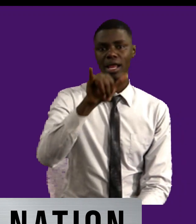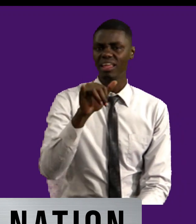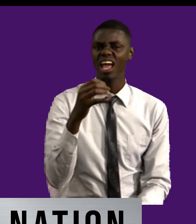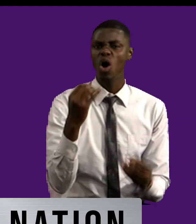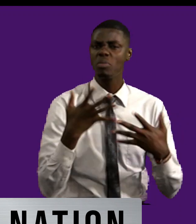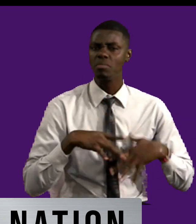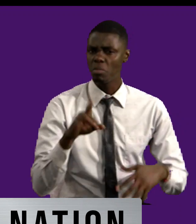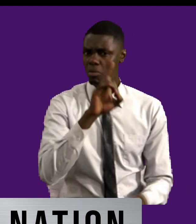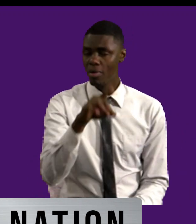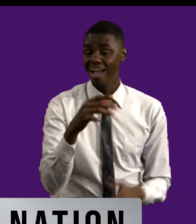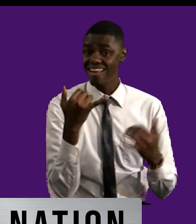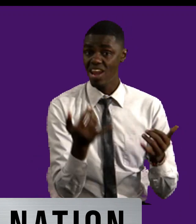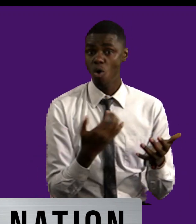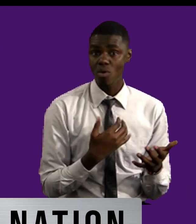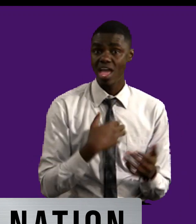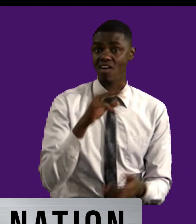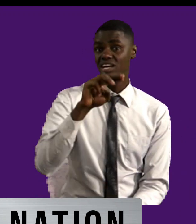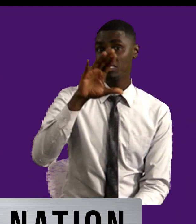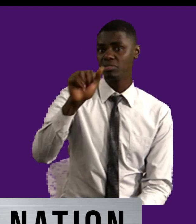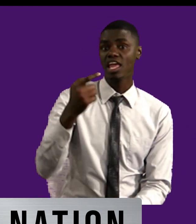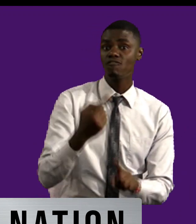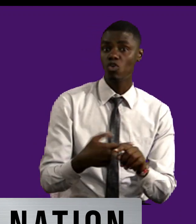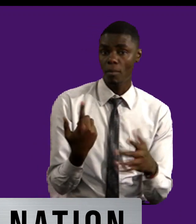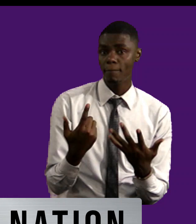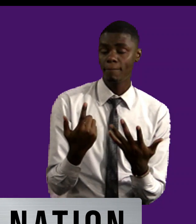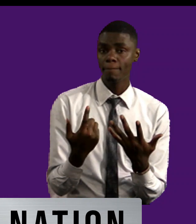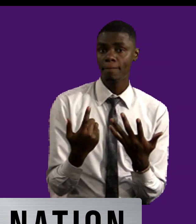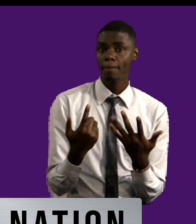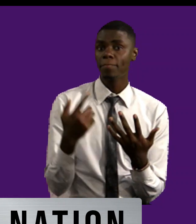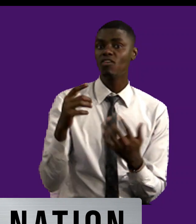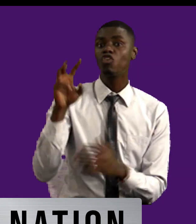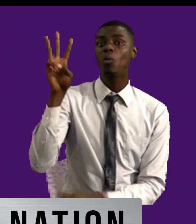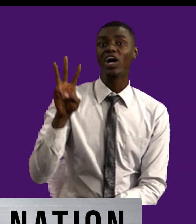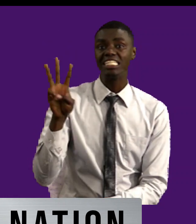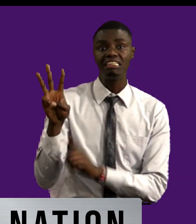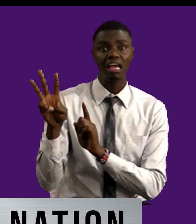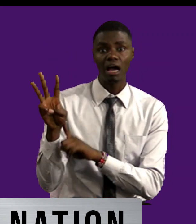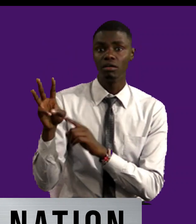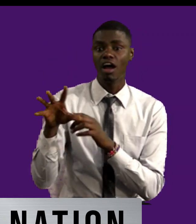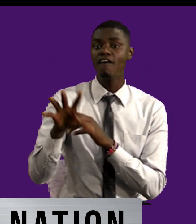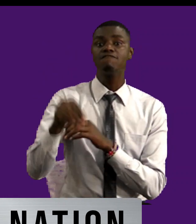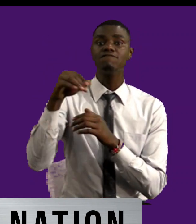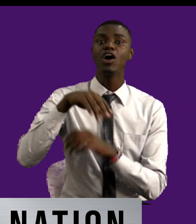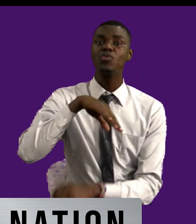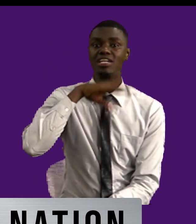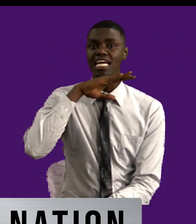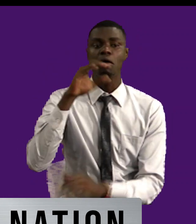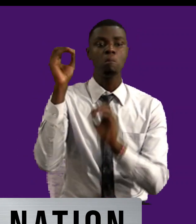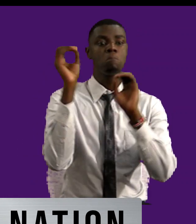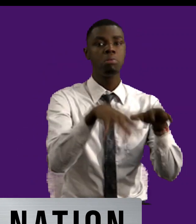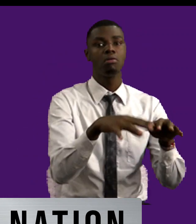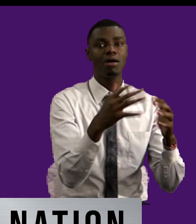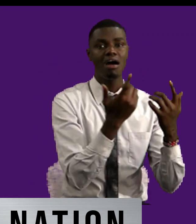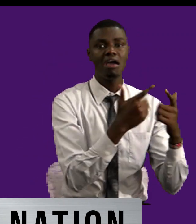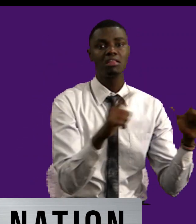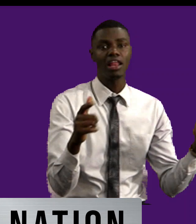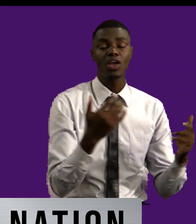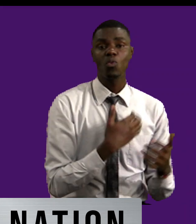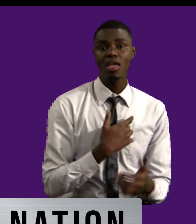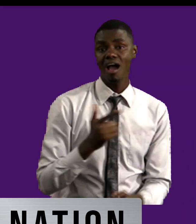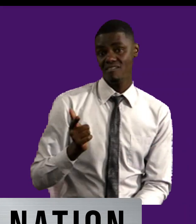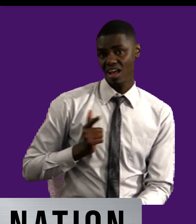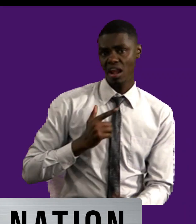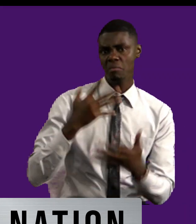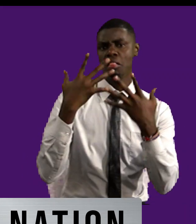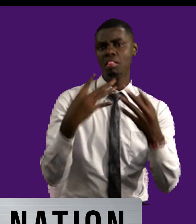many people? Now we have an MCA from Wajir. He was found dead, dumped in a lake. We have a lady